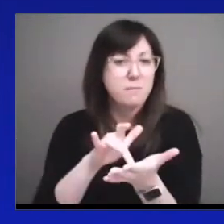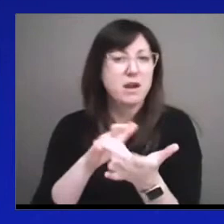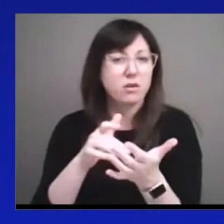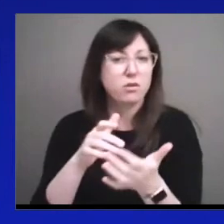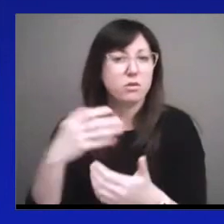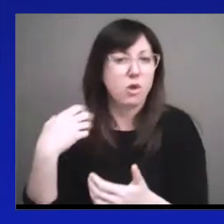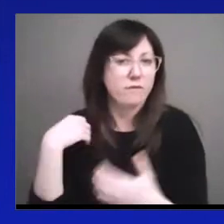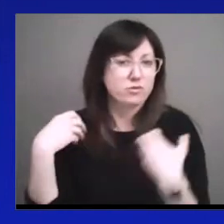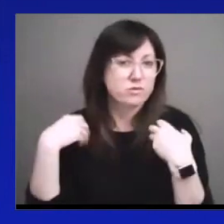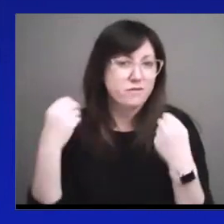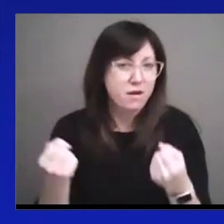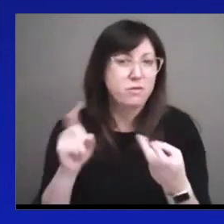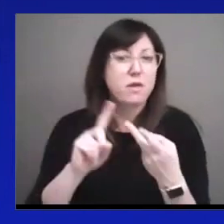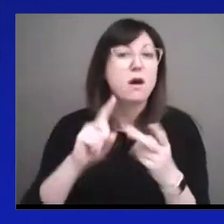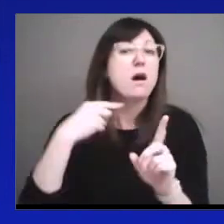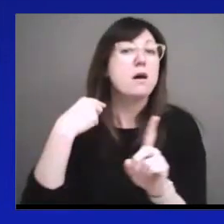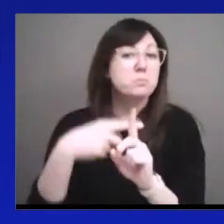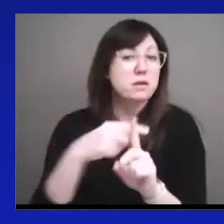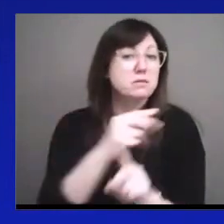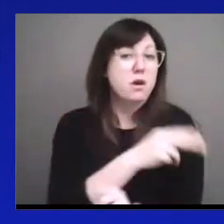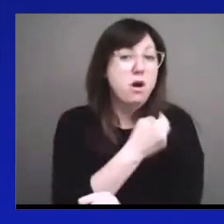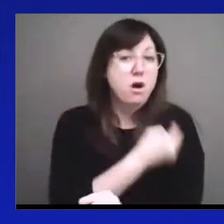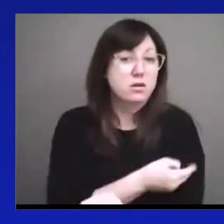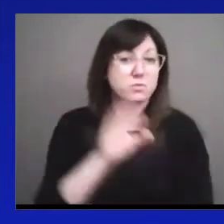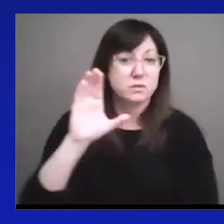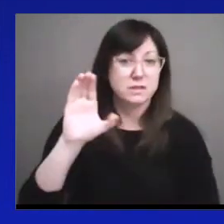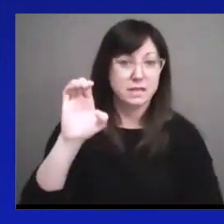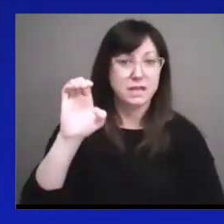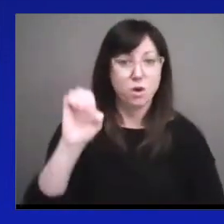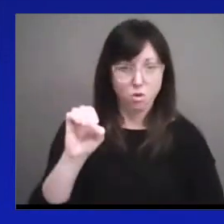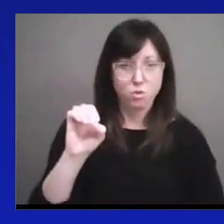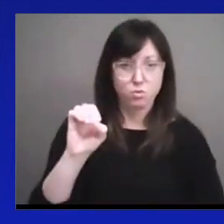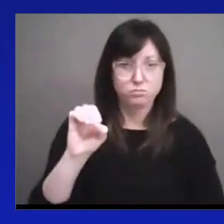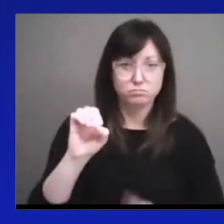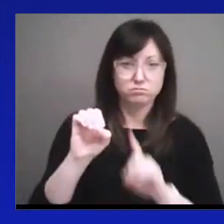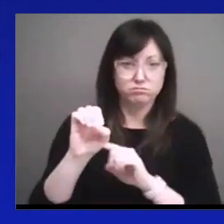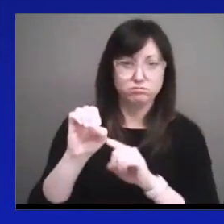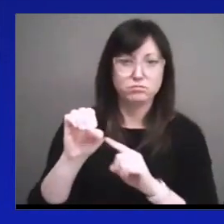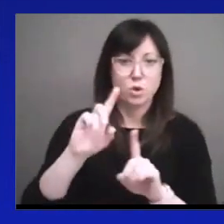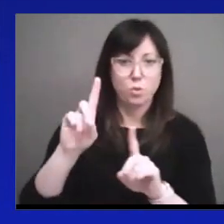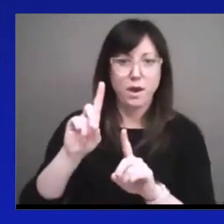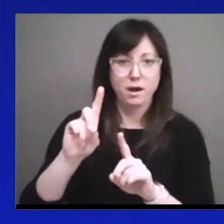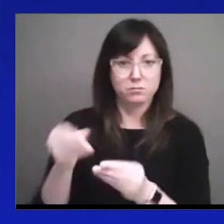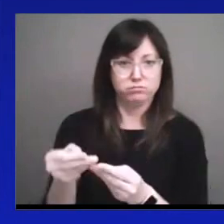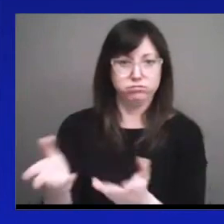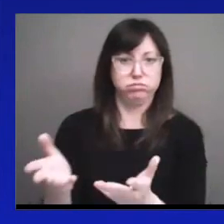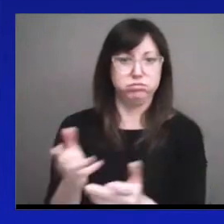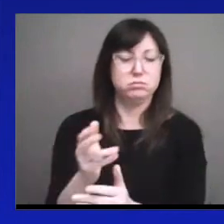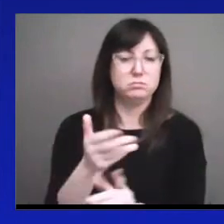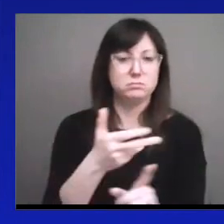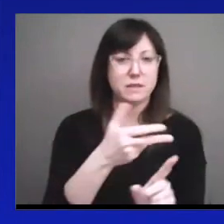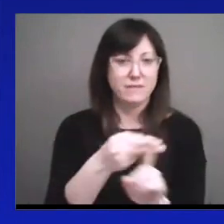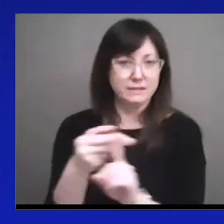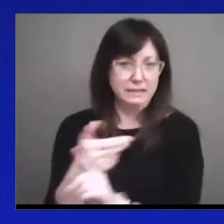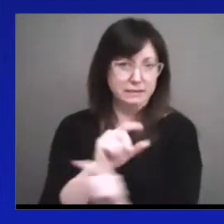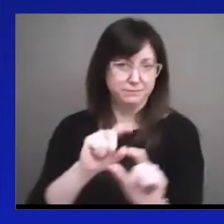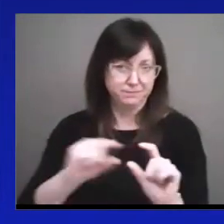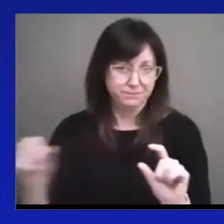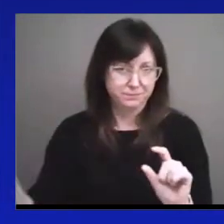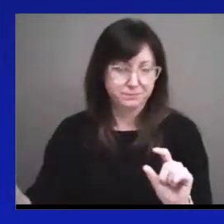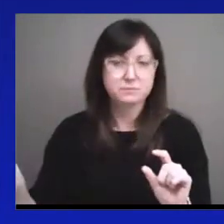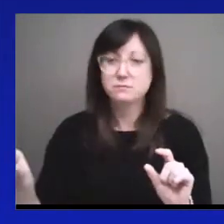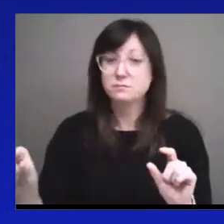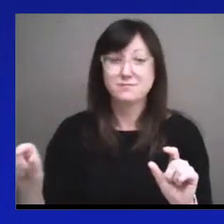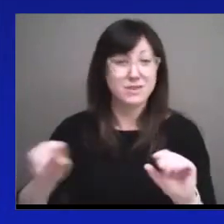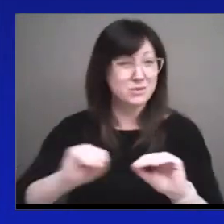the hospital CEOs, where the vaccine's been distributed. So that shows you the